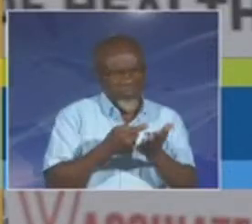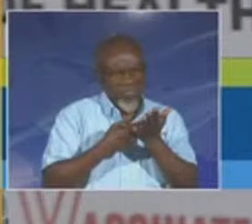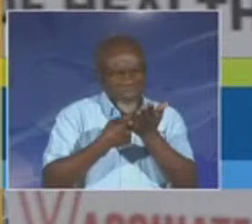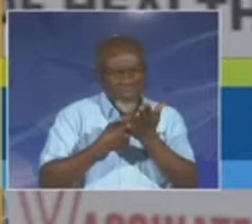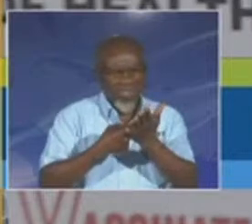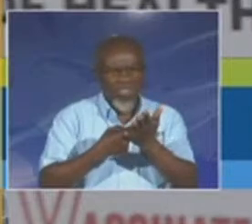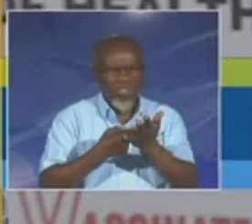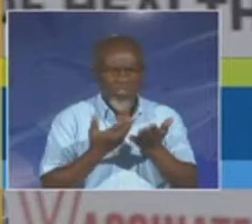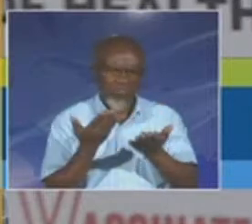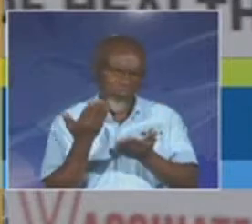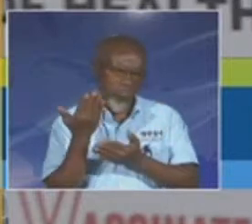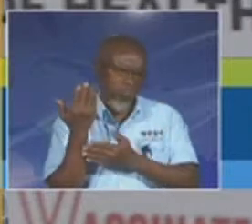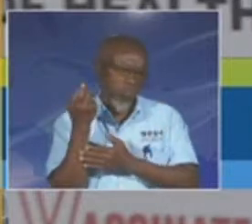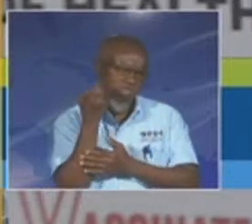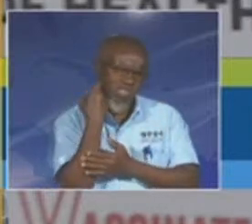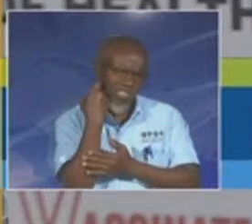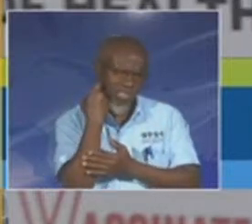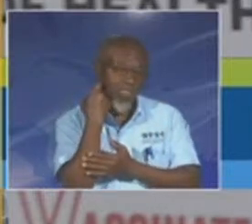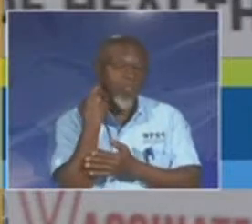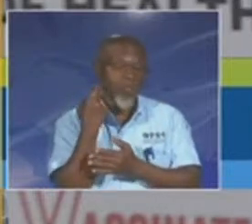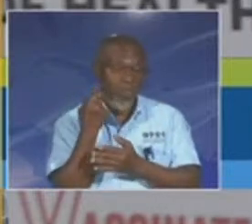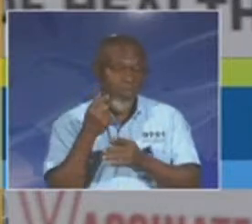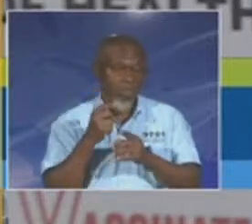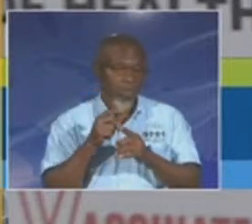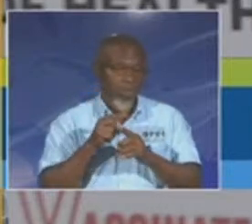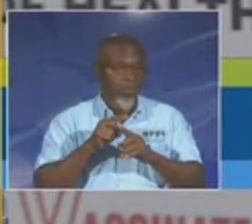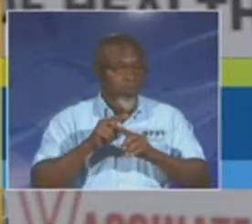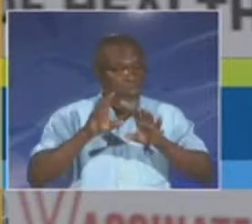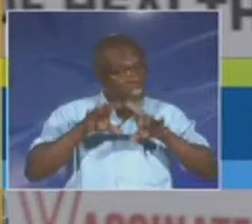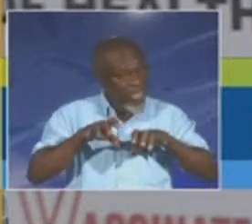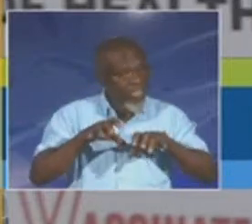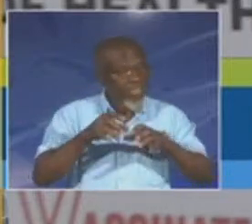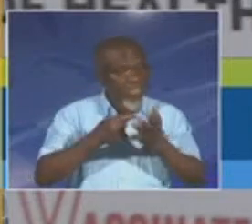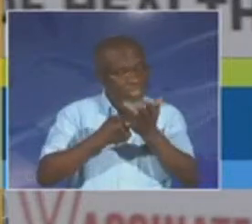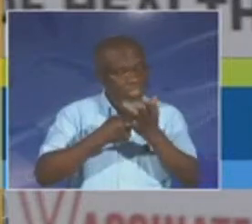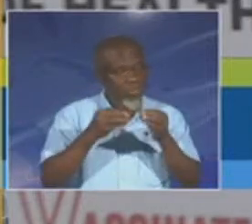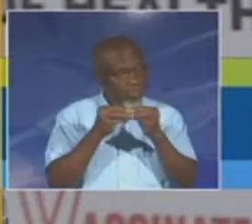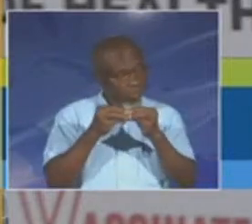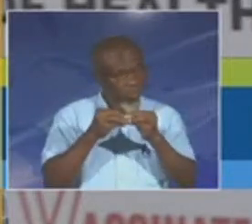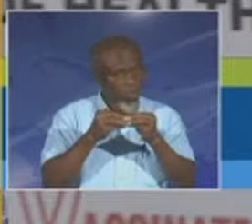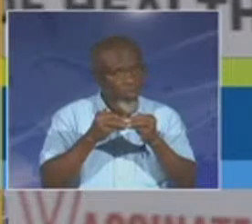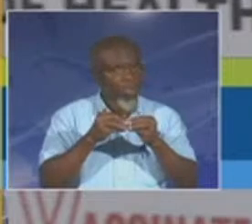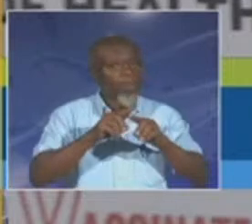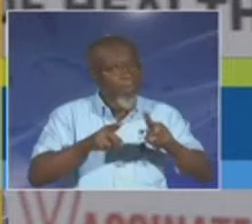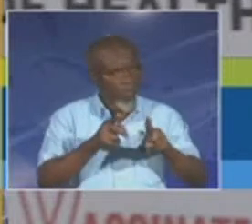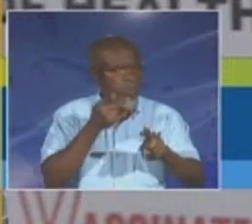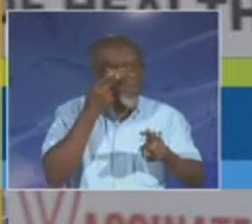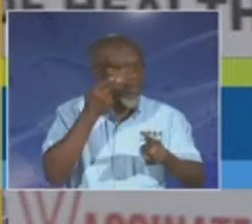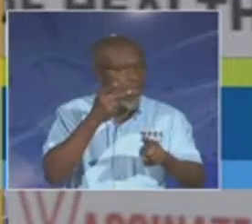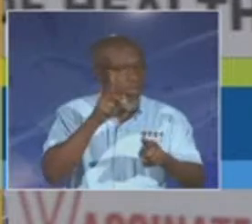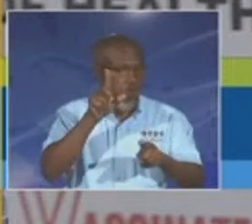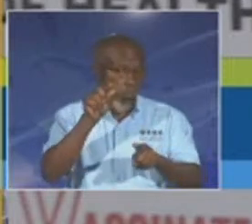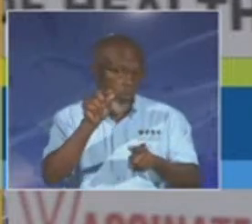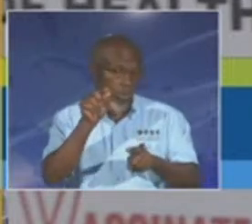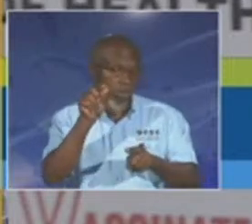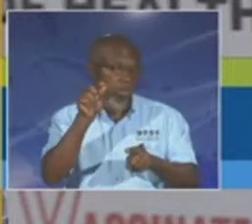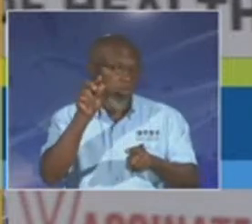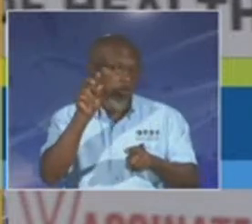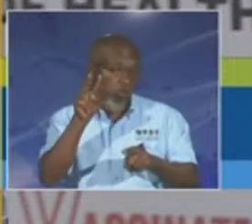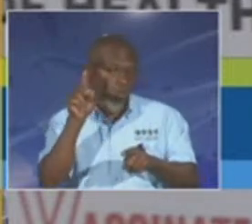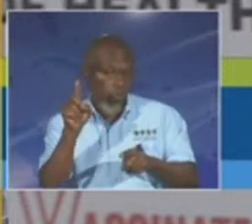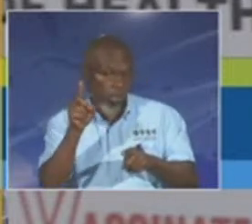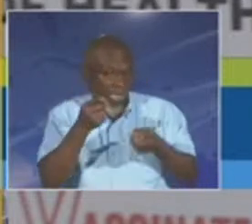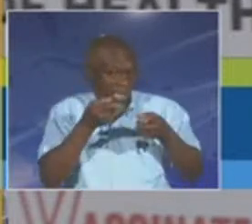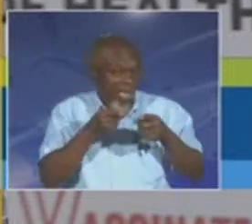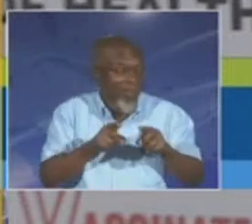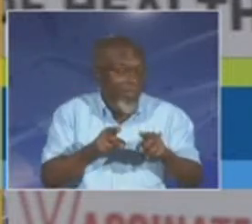recent times. It's information that we can present in more detail, but just on the face of it, what we did note for 2021 as compared to 2020